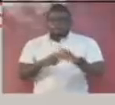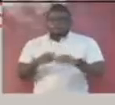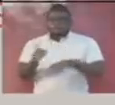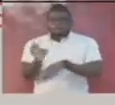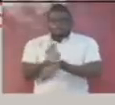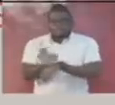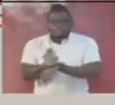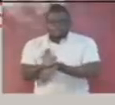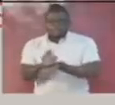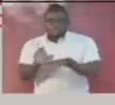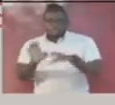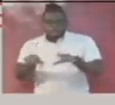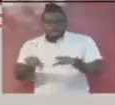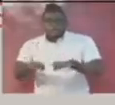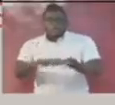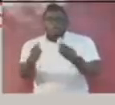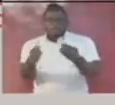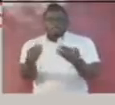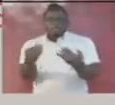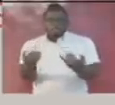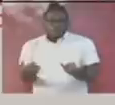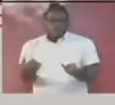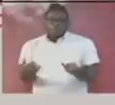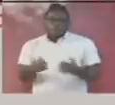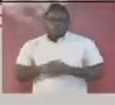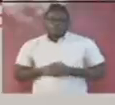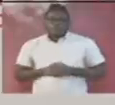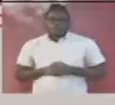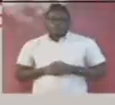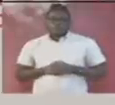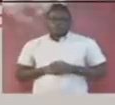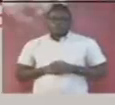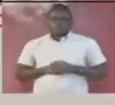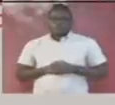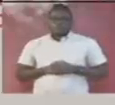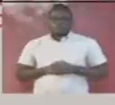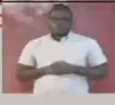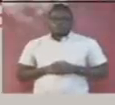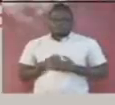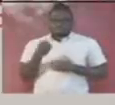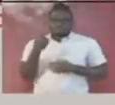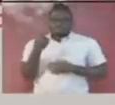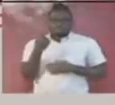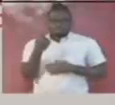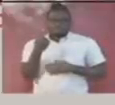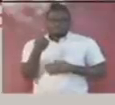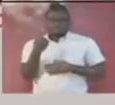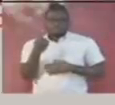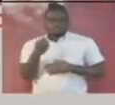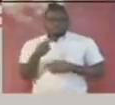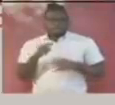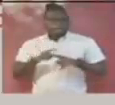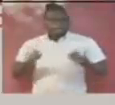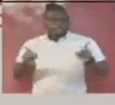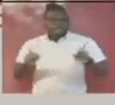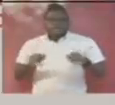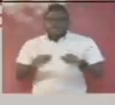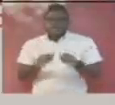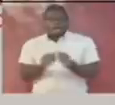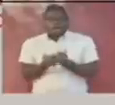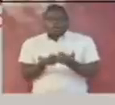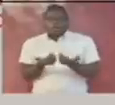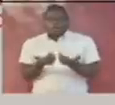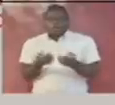can look favorably at reopening those things. But to do that, we must get a certain number of